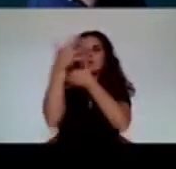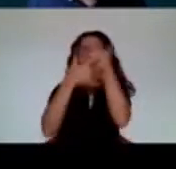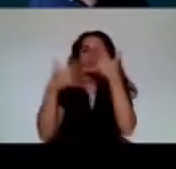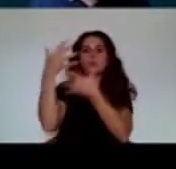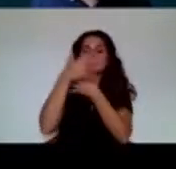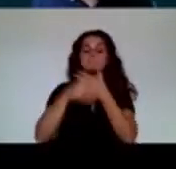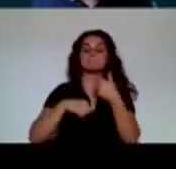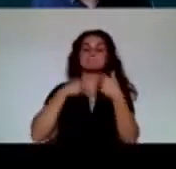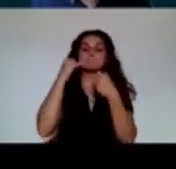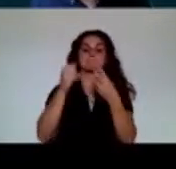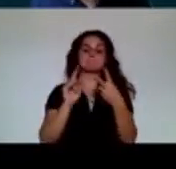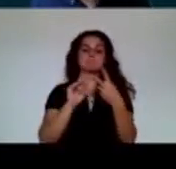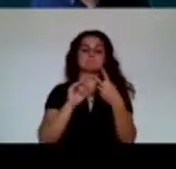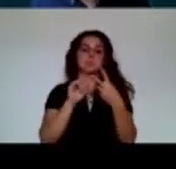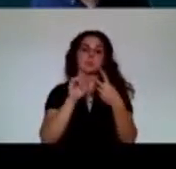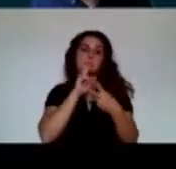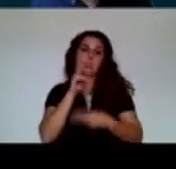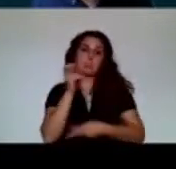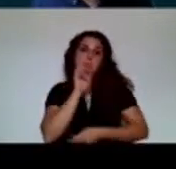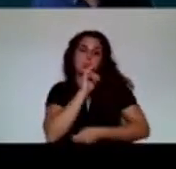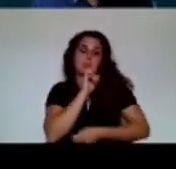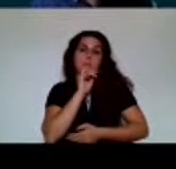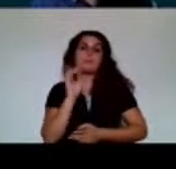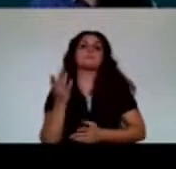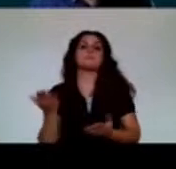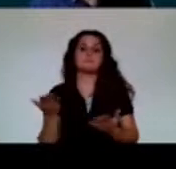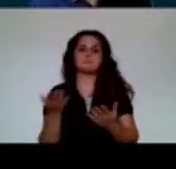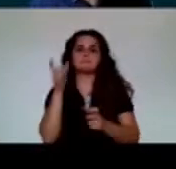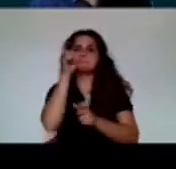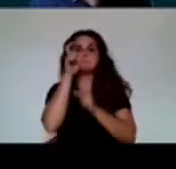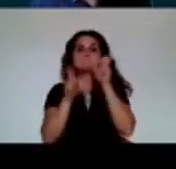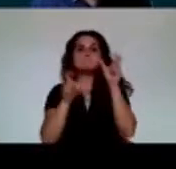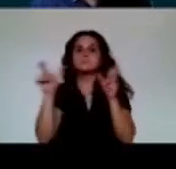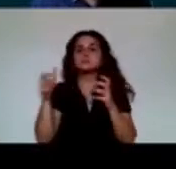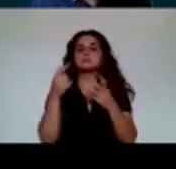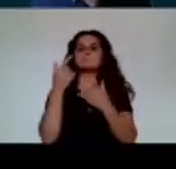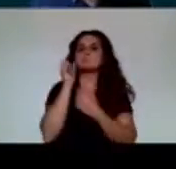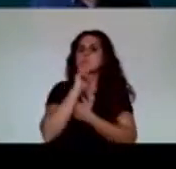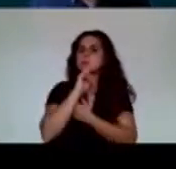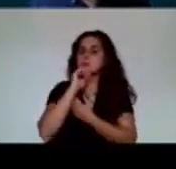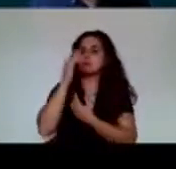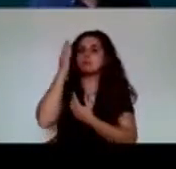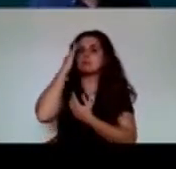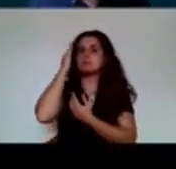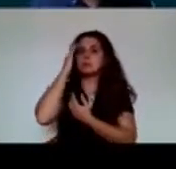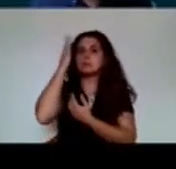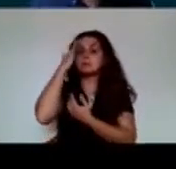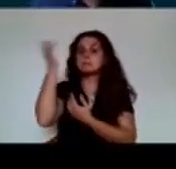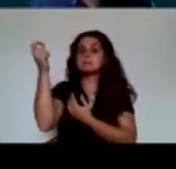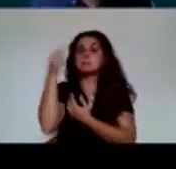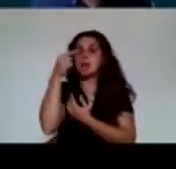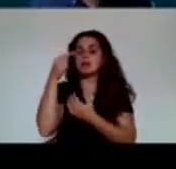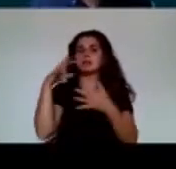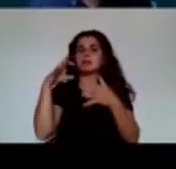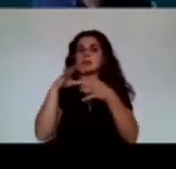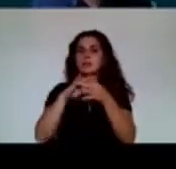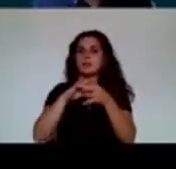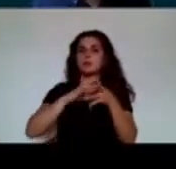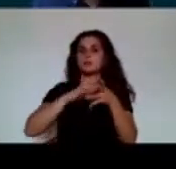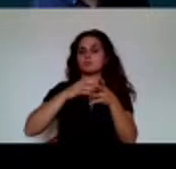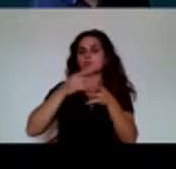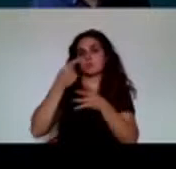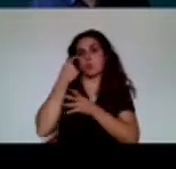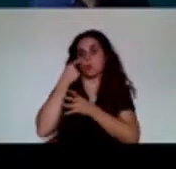second possible explanation is that people might think that biases actually involve some complex knowledge